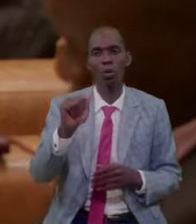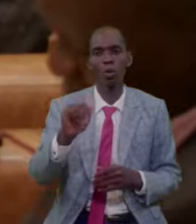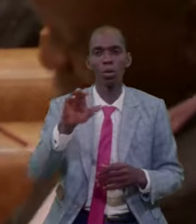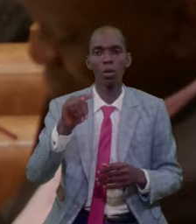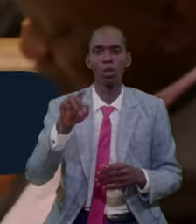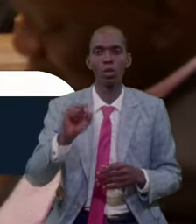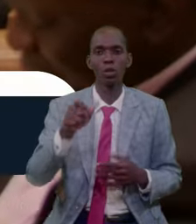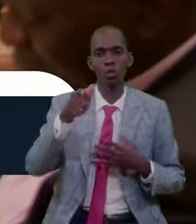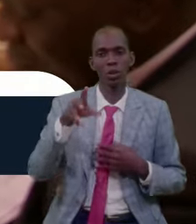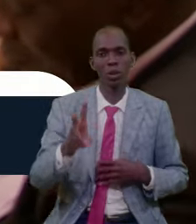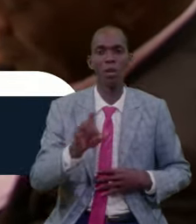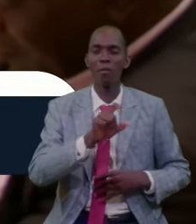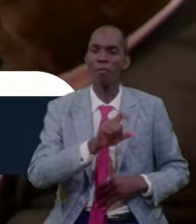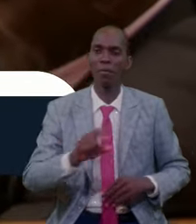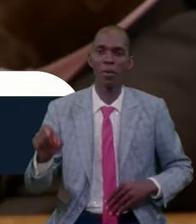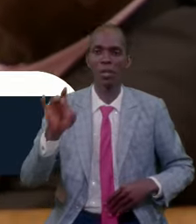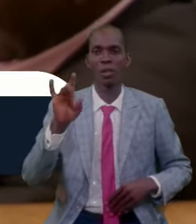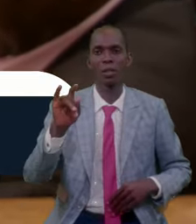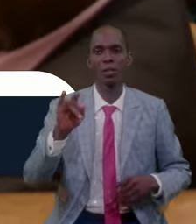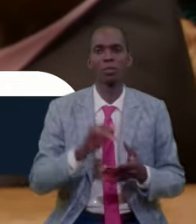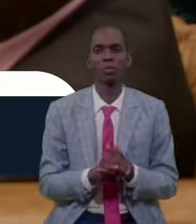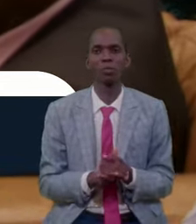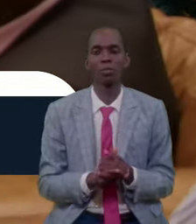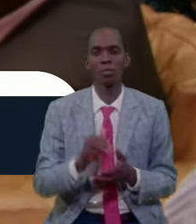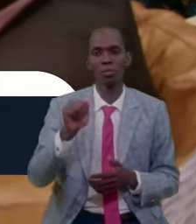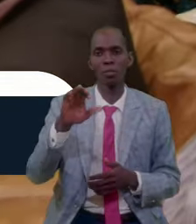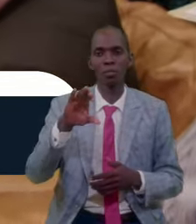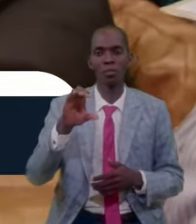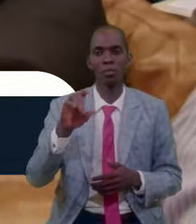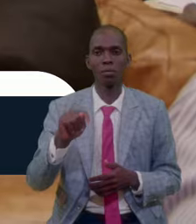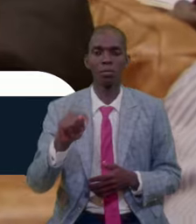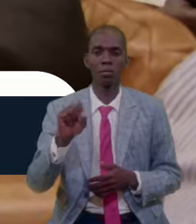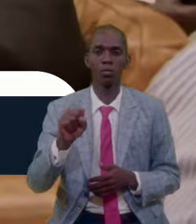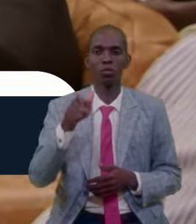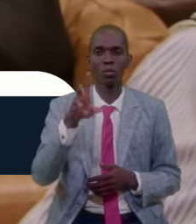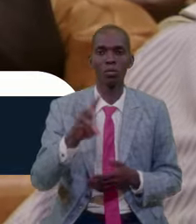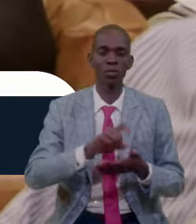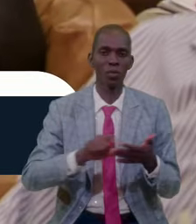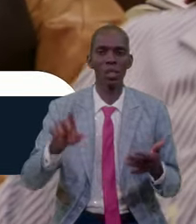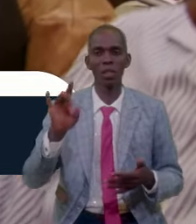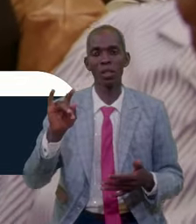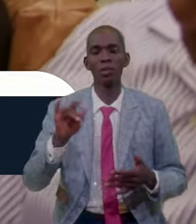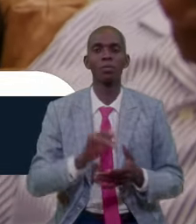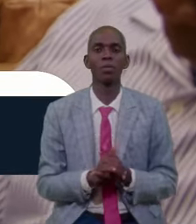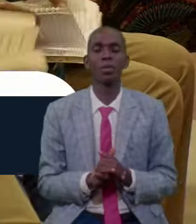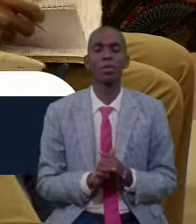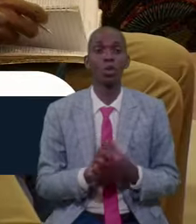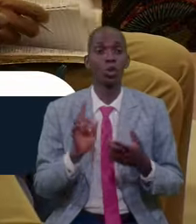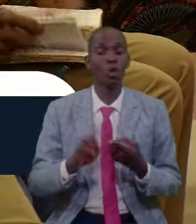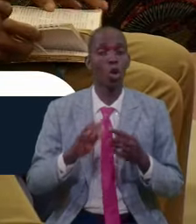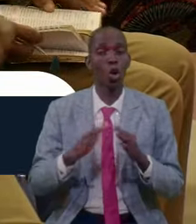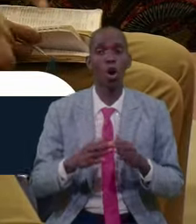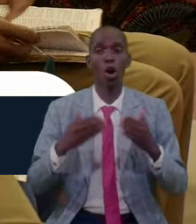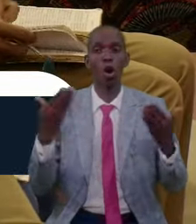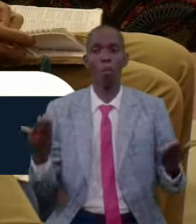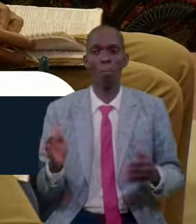26, reading from verse 18. Acts 26 verse 18, to open